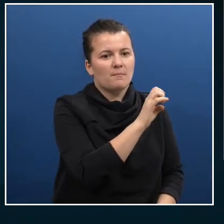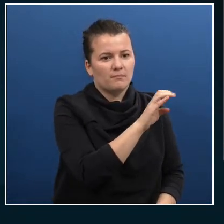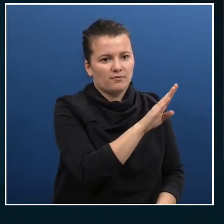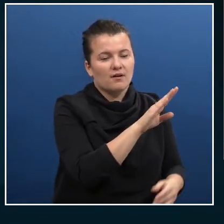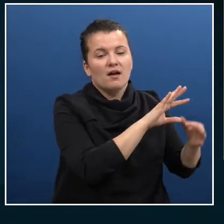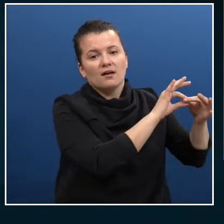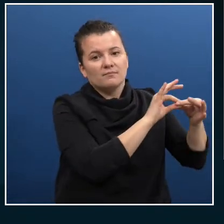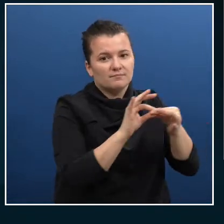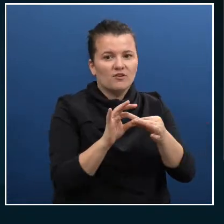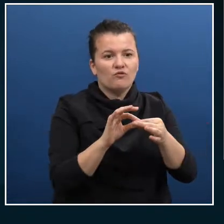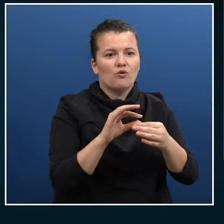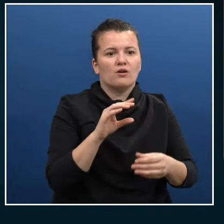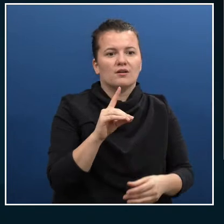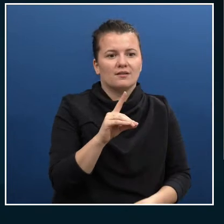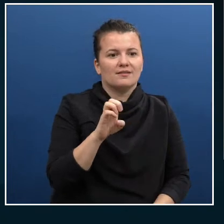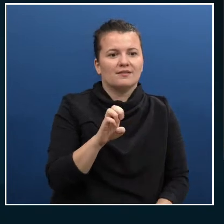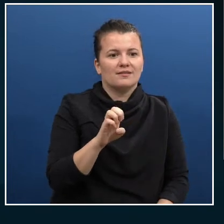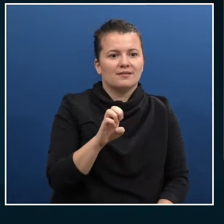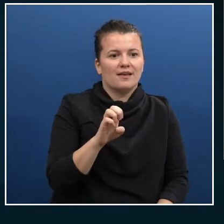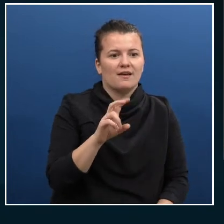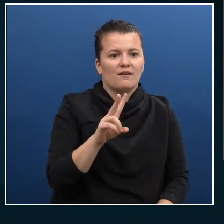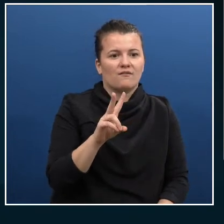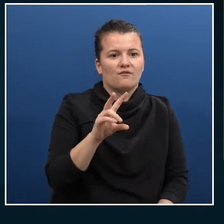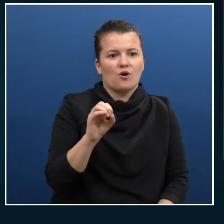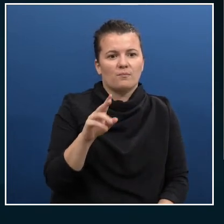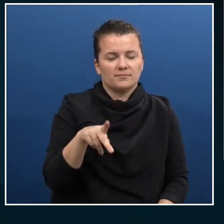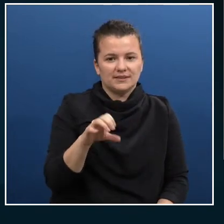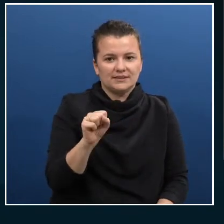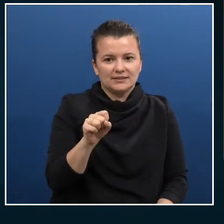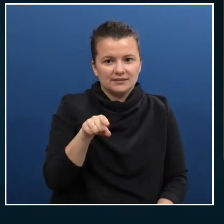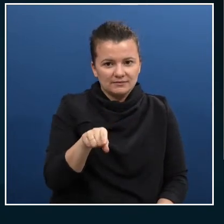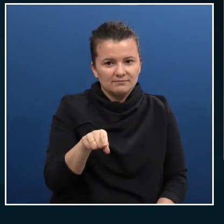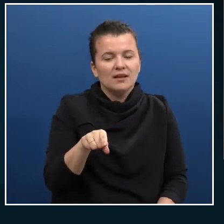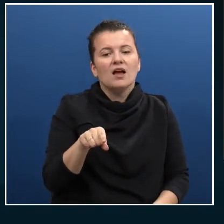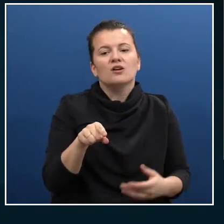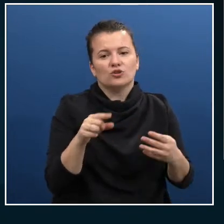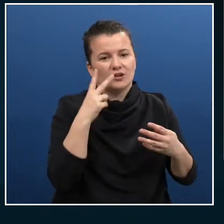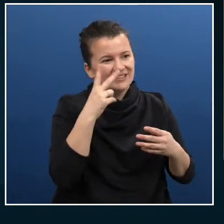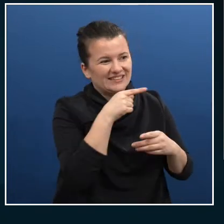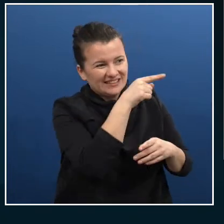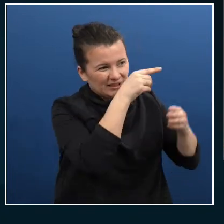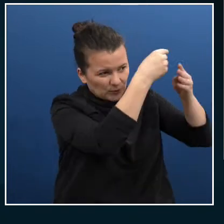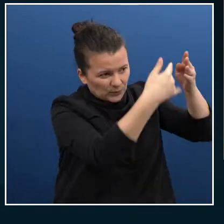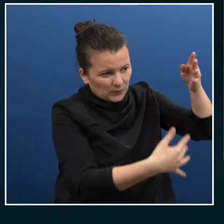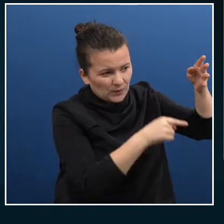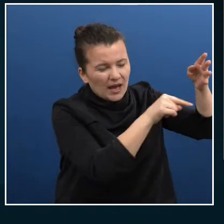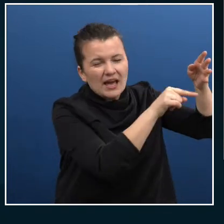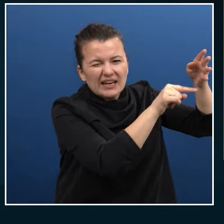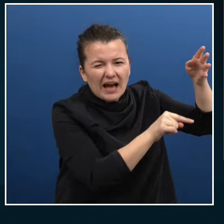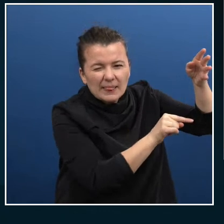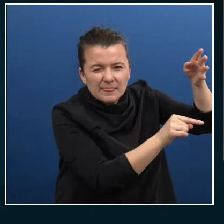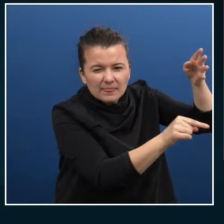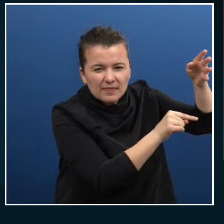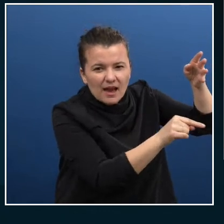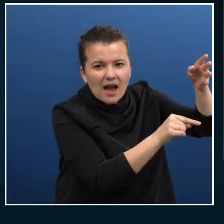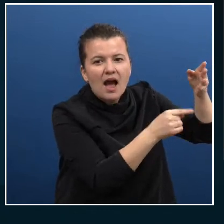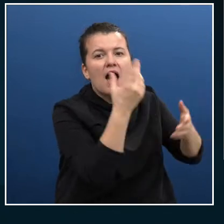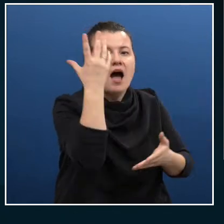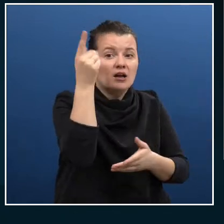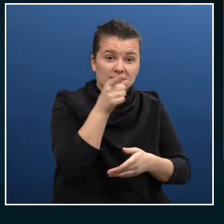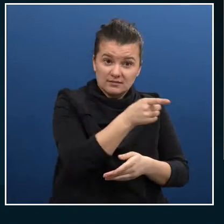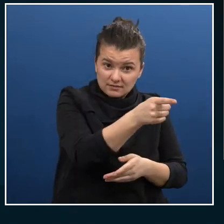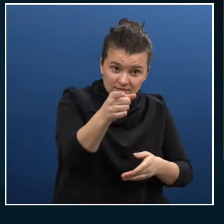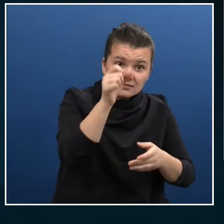have a structure of Hugo that you can download, and then you can